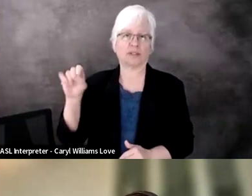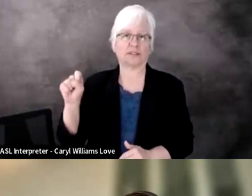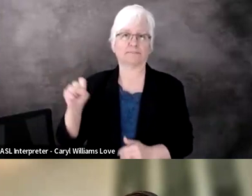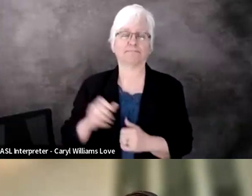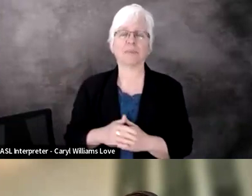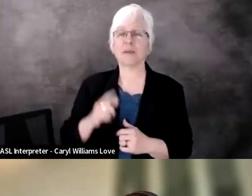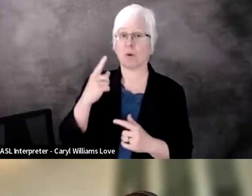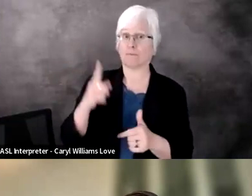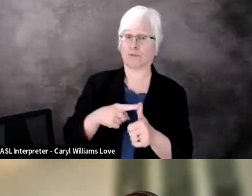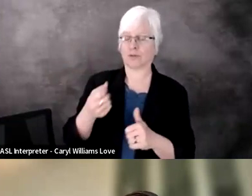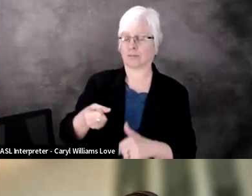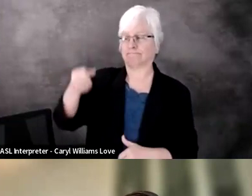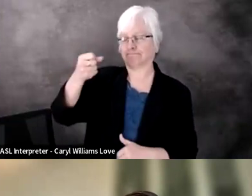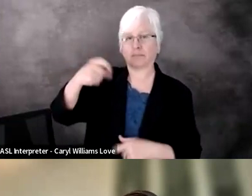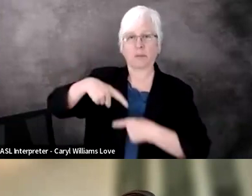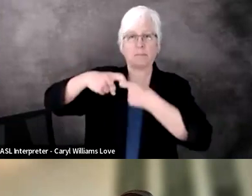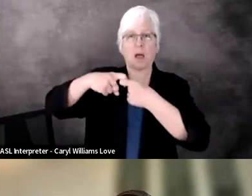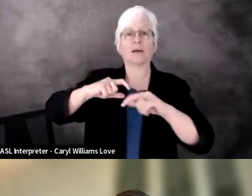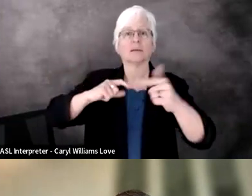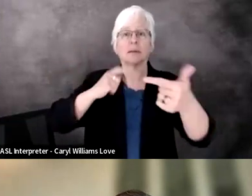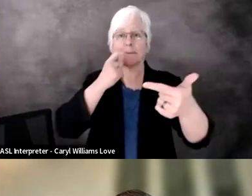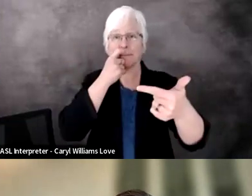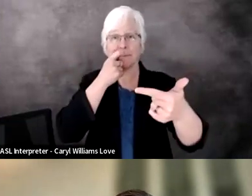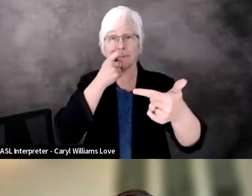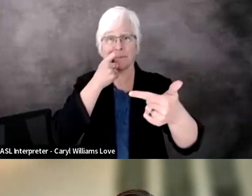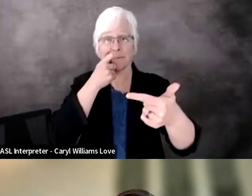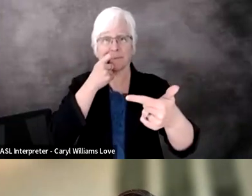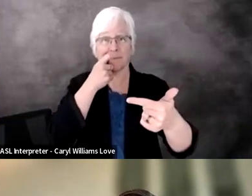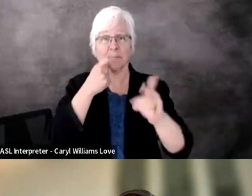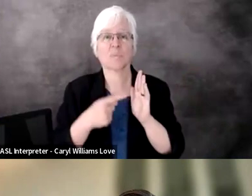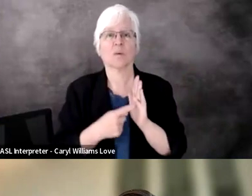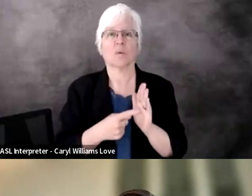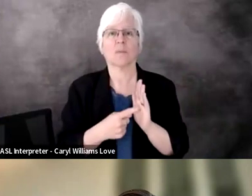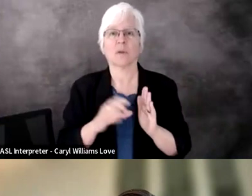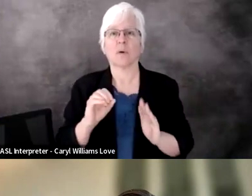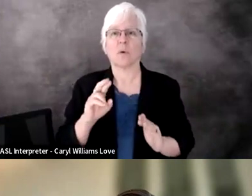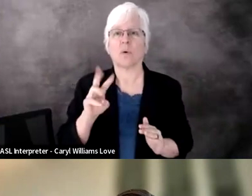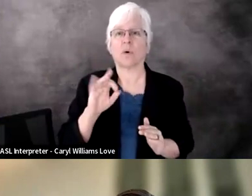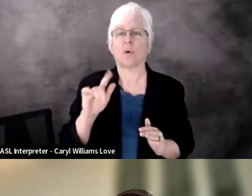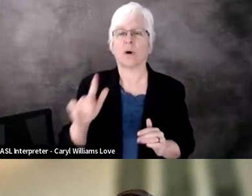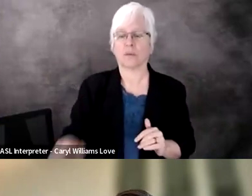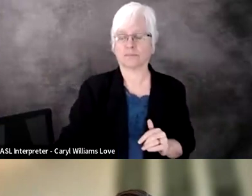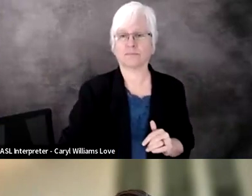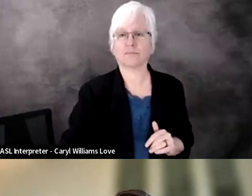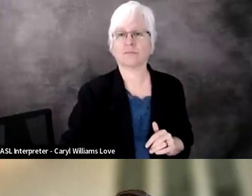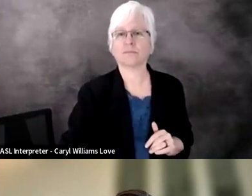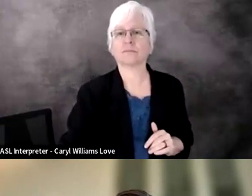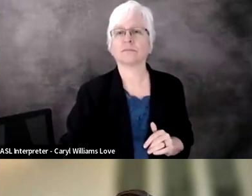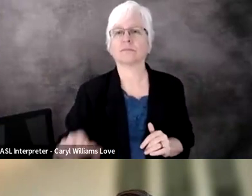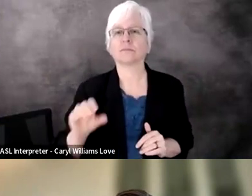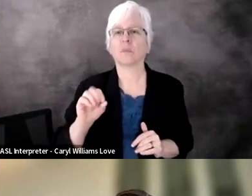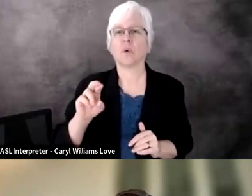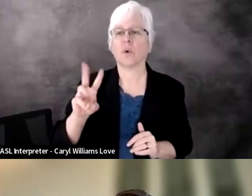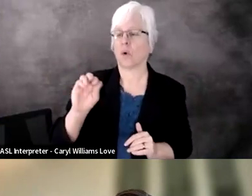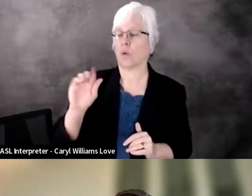Orwell to speak. Thank you. And I just want to start with a huge thank you. This is a incredibly important conversation. This is a